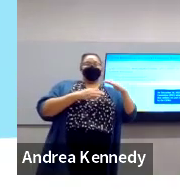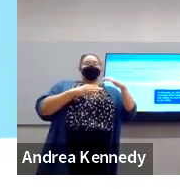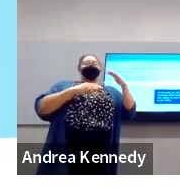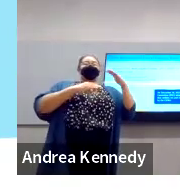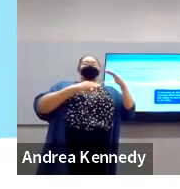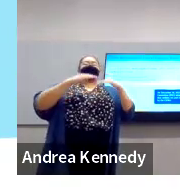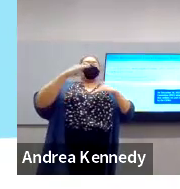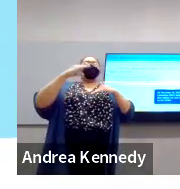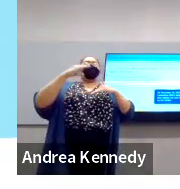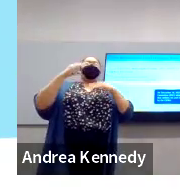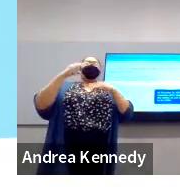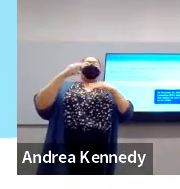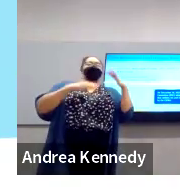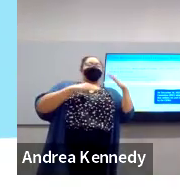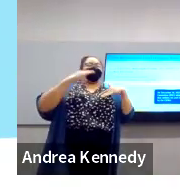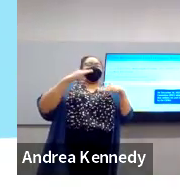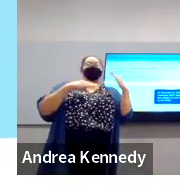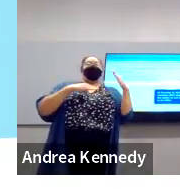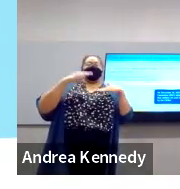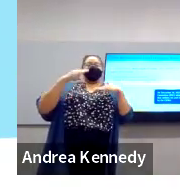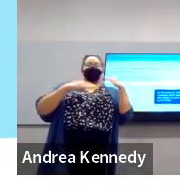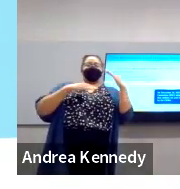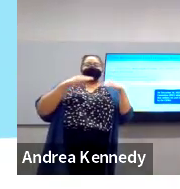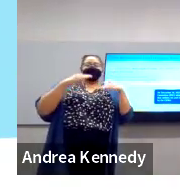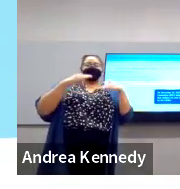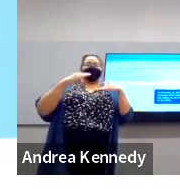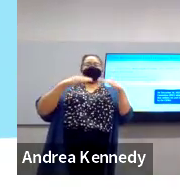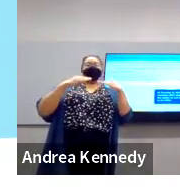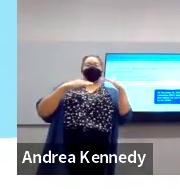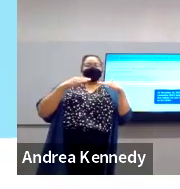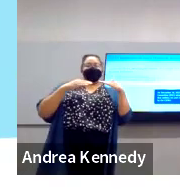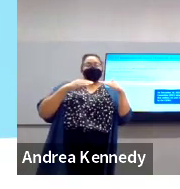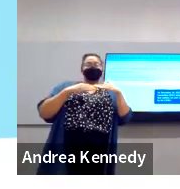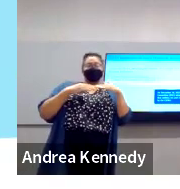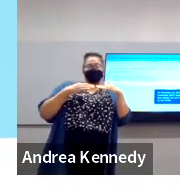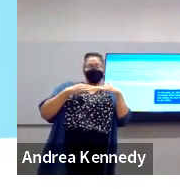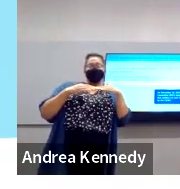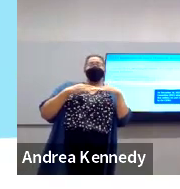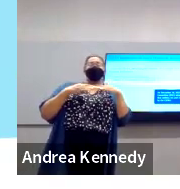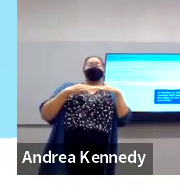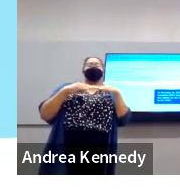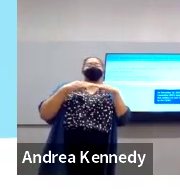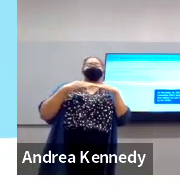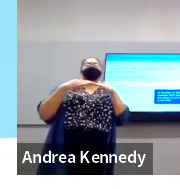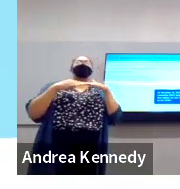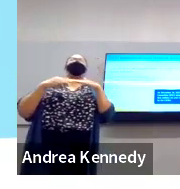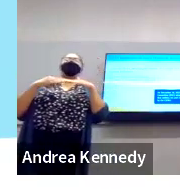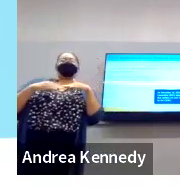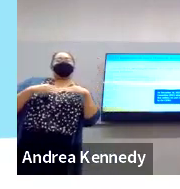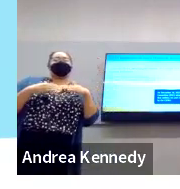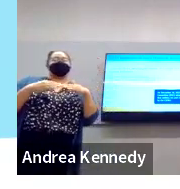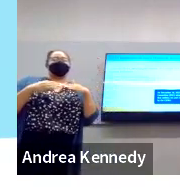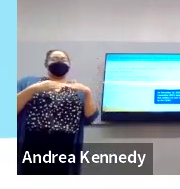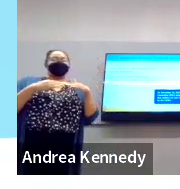set. And there should not be any fluctuating costs within the 12-month period. So this is